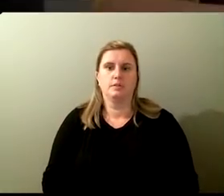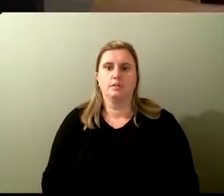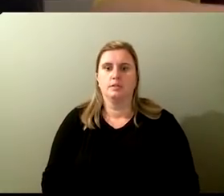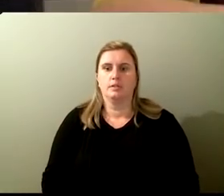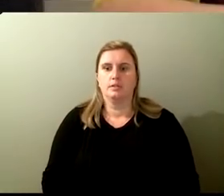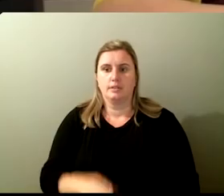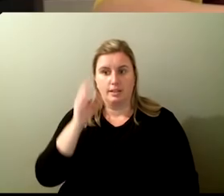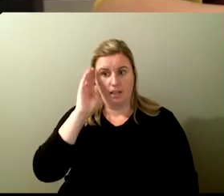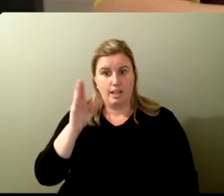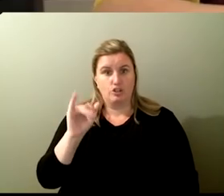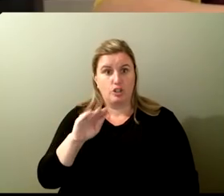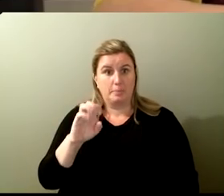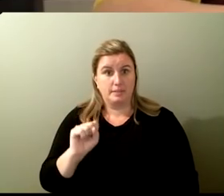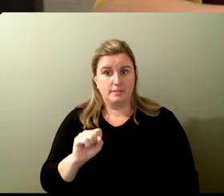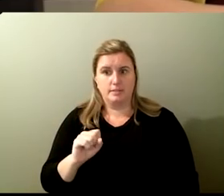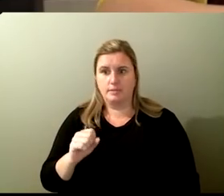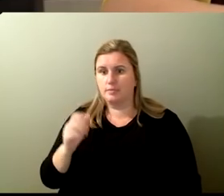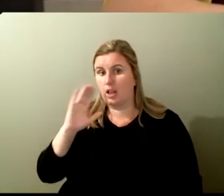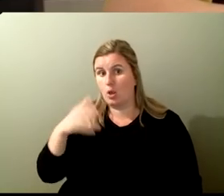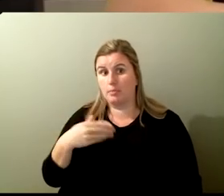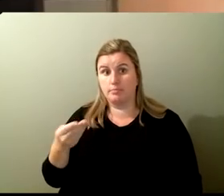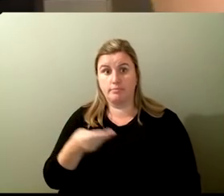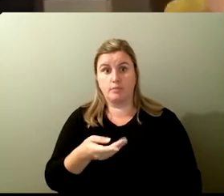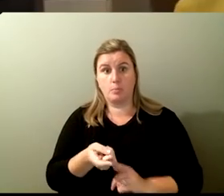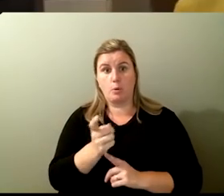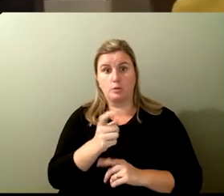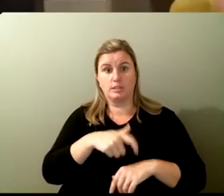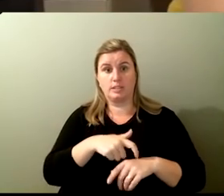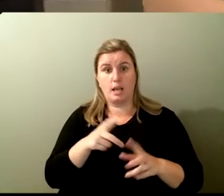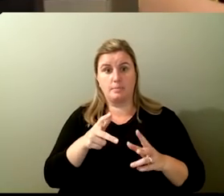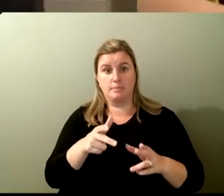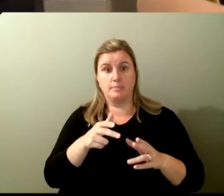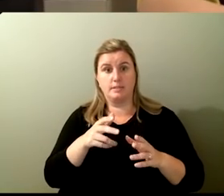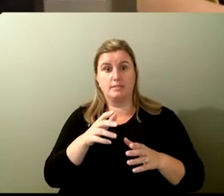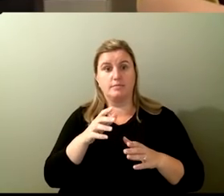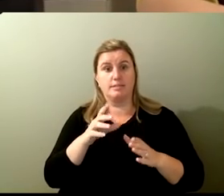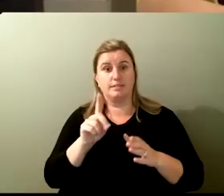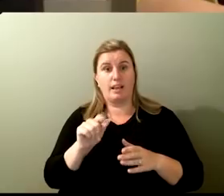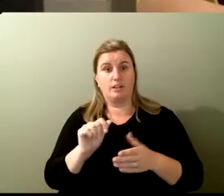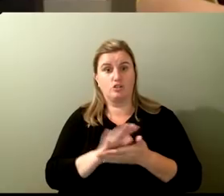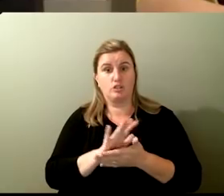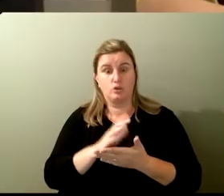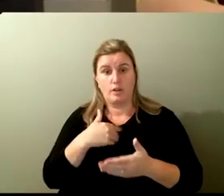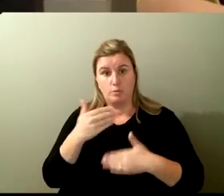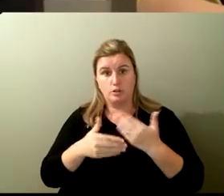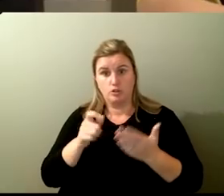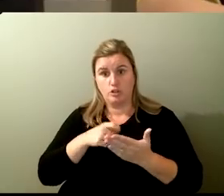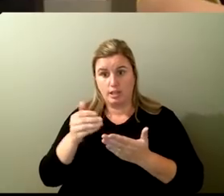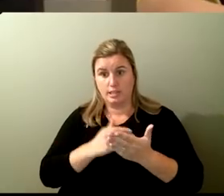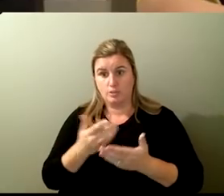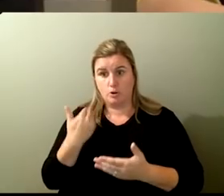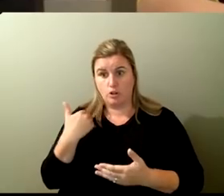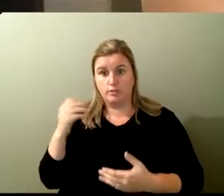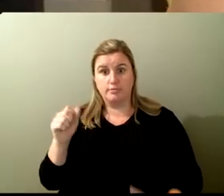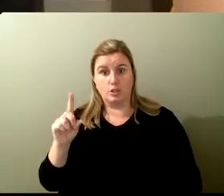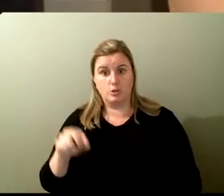James. Hello. I'm coming by with that momentary time sampling data sheet. Great. Do you have the procedural checklist from earlier? Yes, I